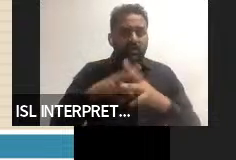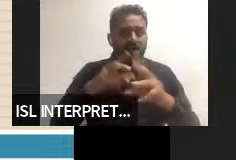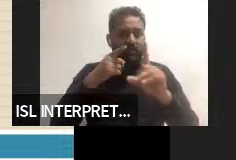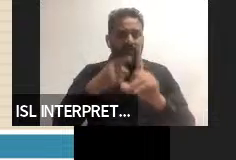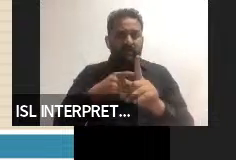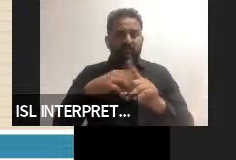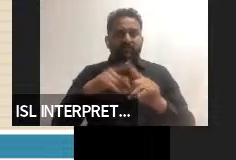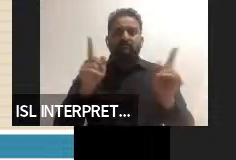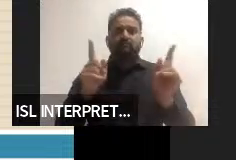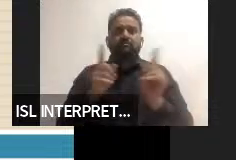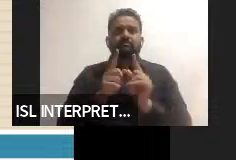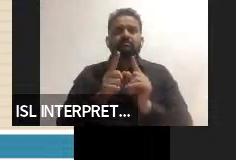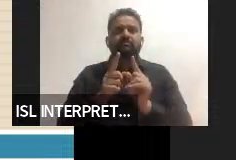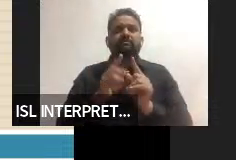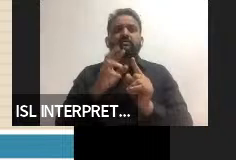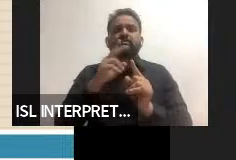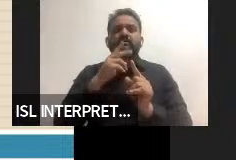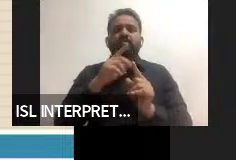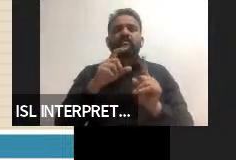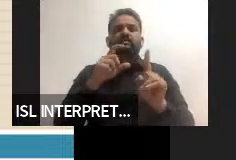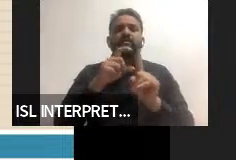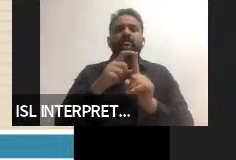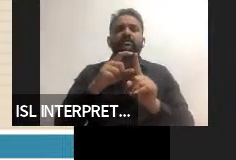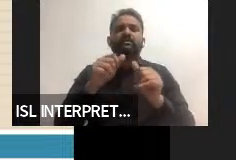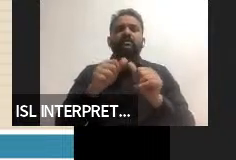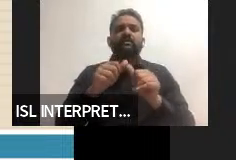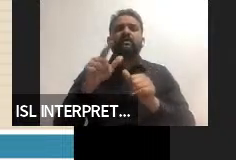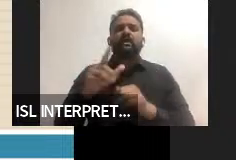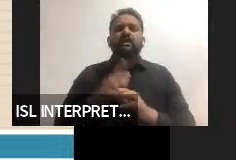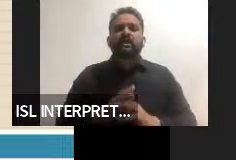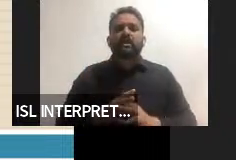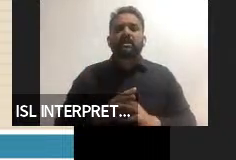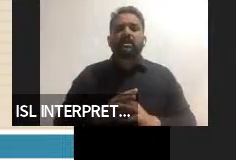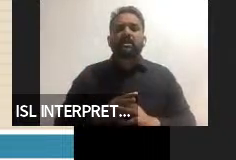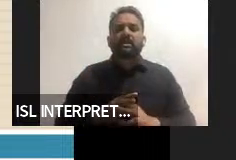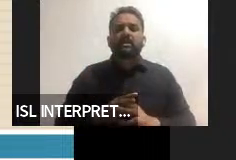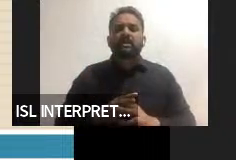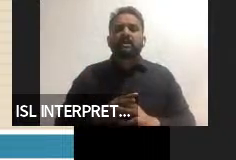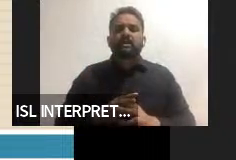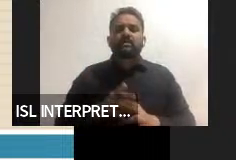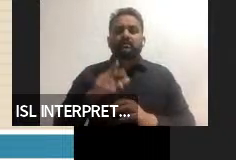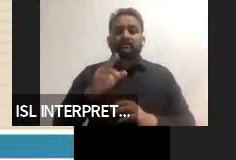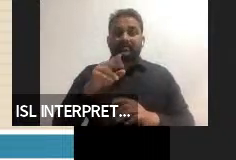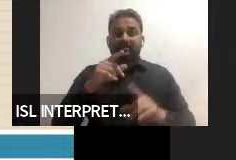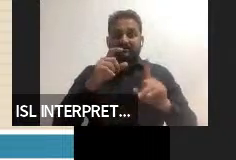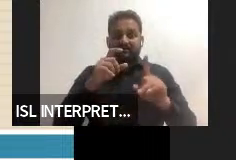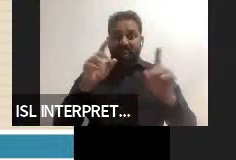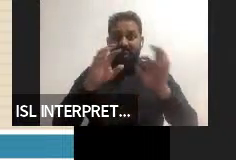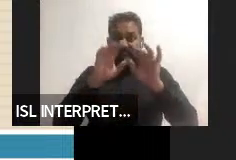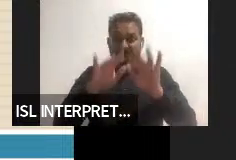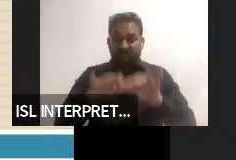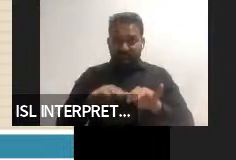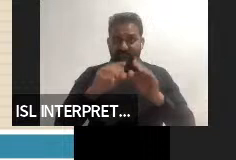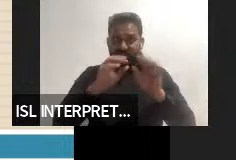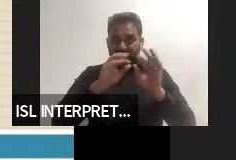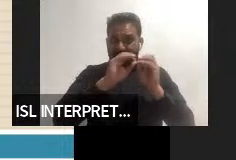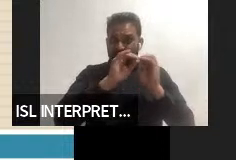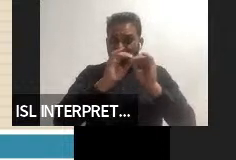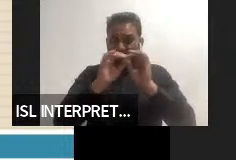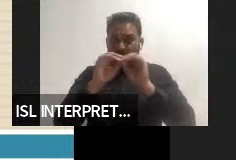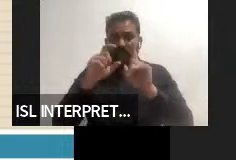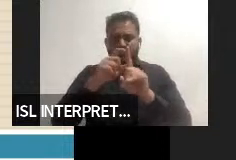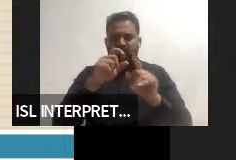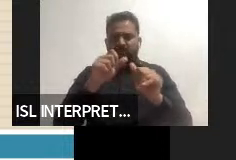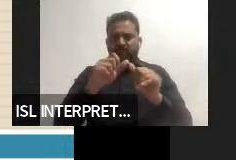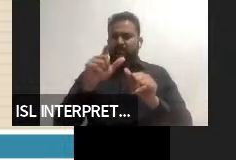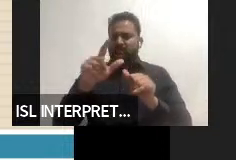short form and they say DAL. Now, in the text, when you will write DAL, we will